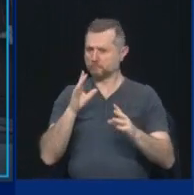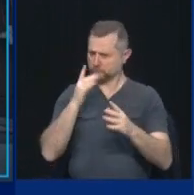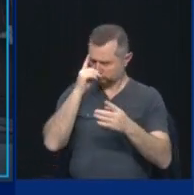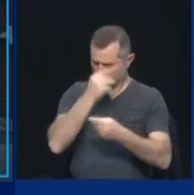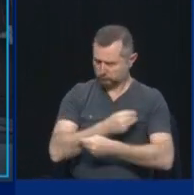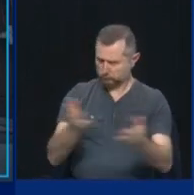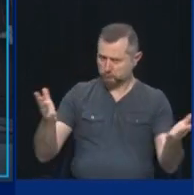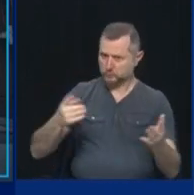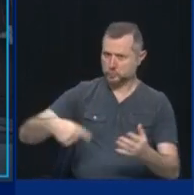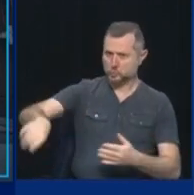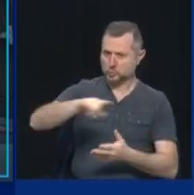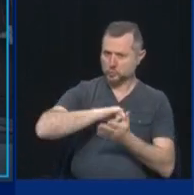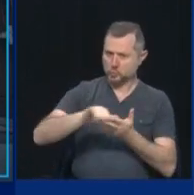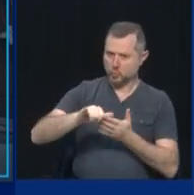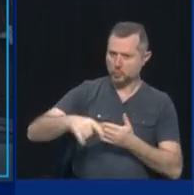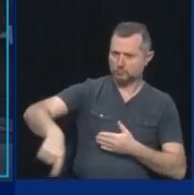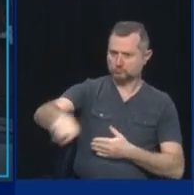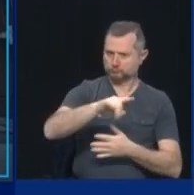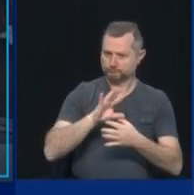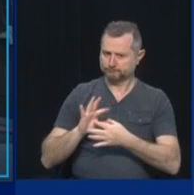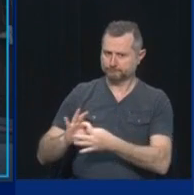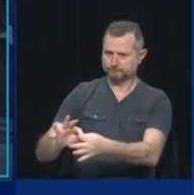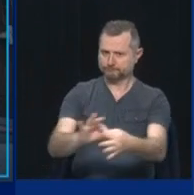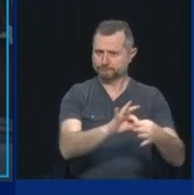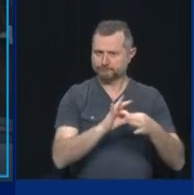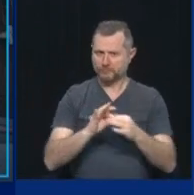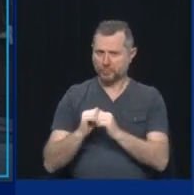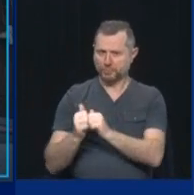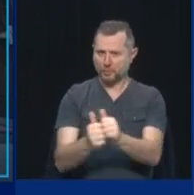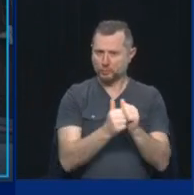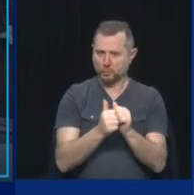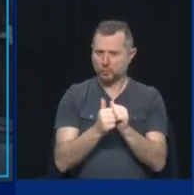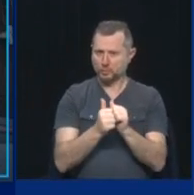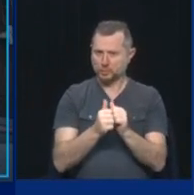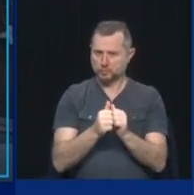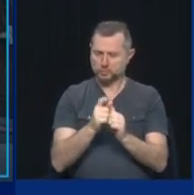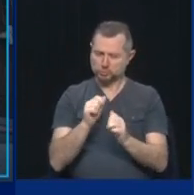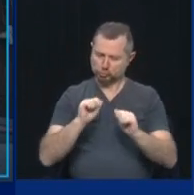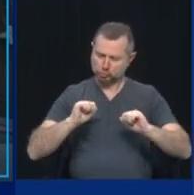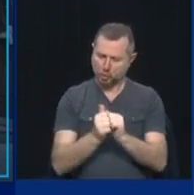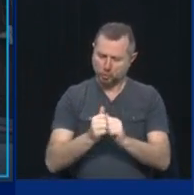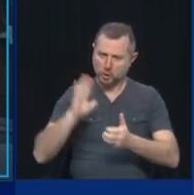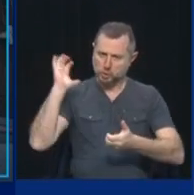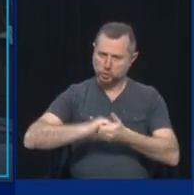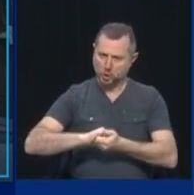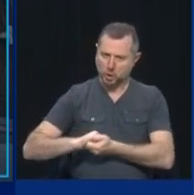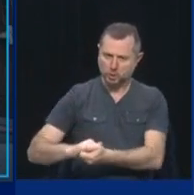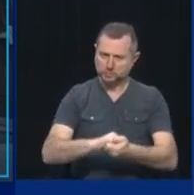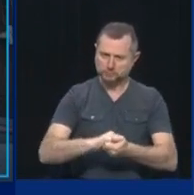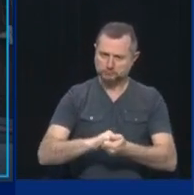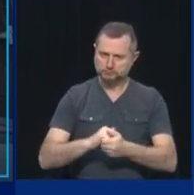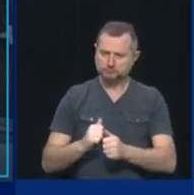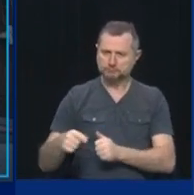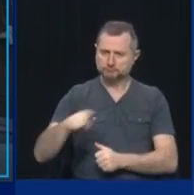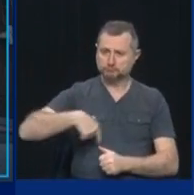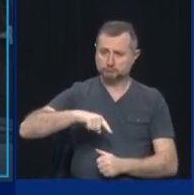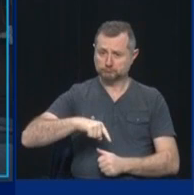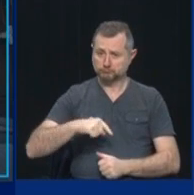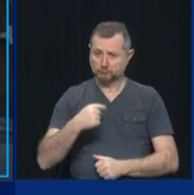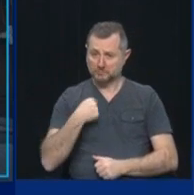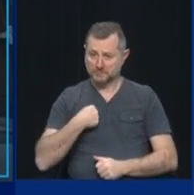stand together in solidarity. We have no tolerance for discrimination against anyone.